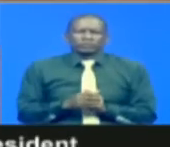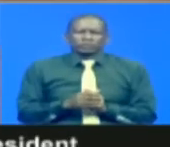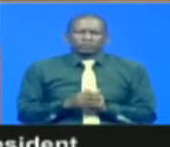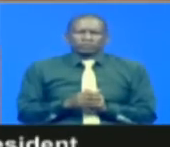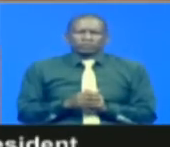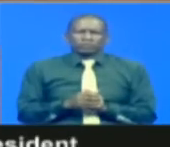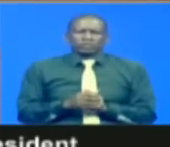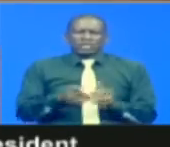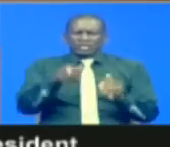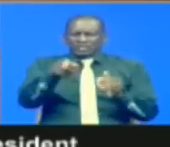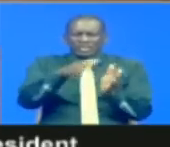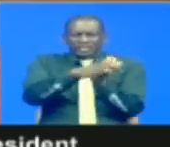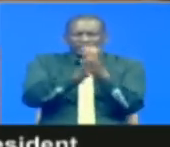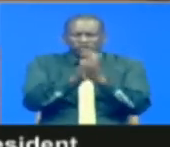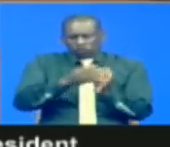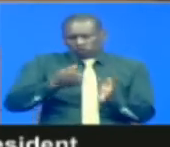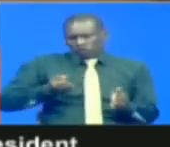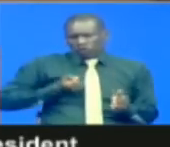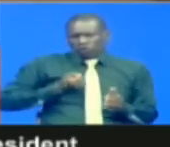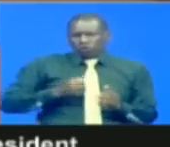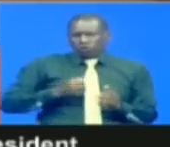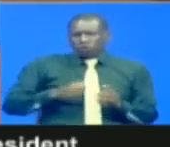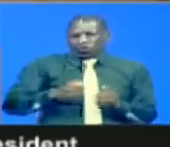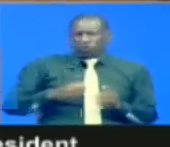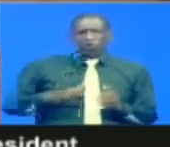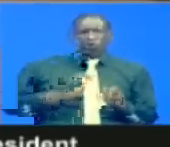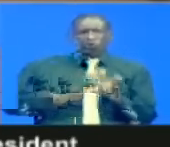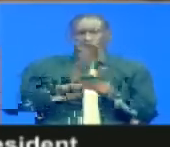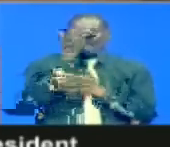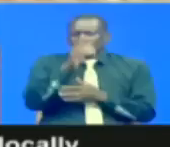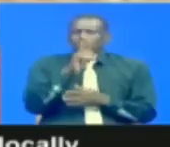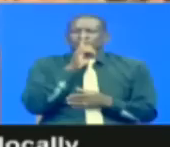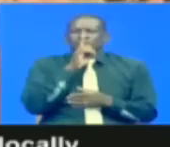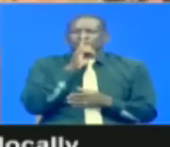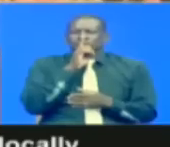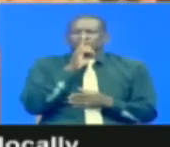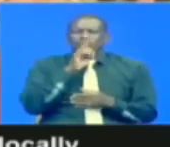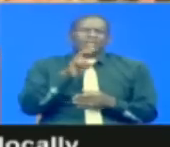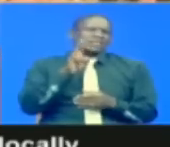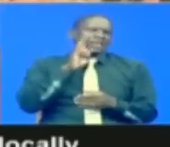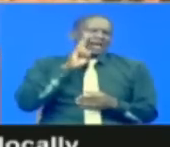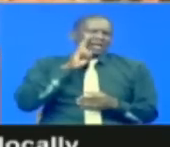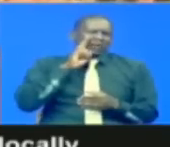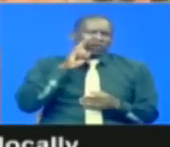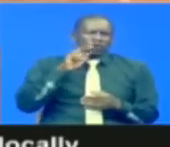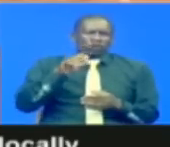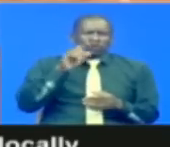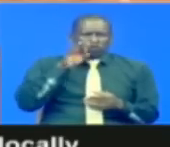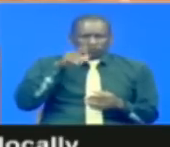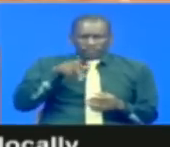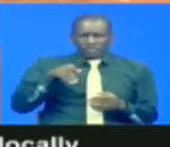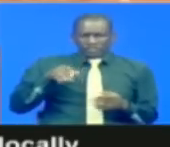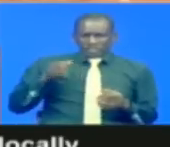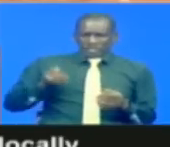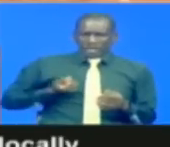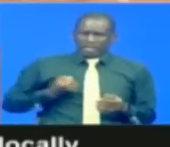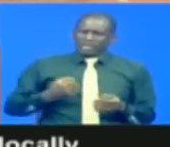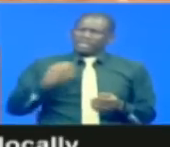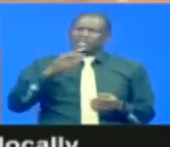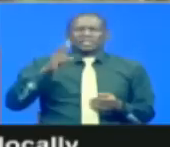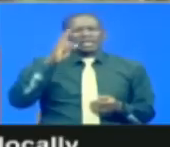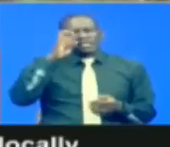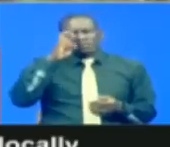It is a story of a girl who innocently fell Perry's uncle, Timothy, also not his real name. He suspected